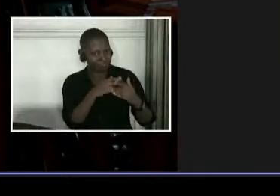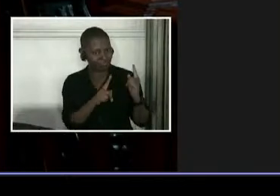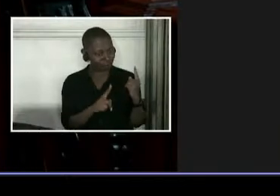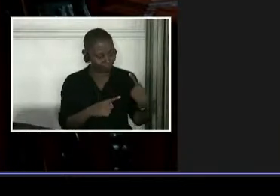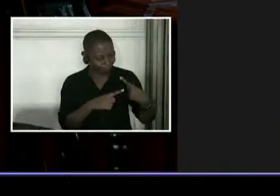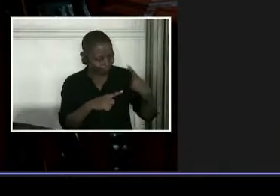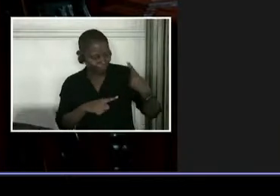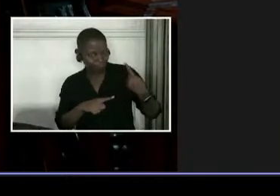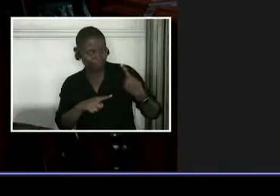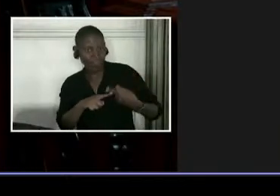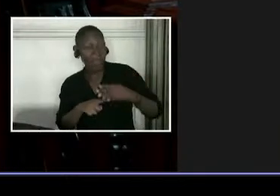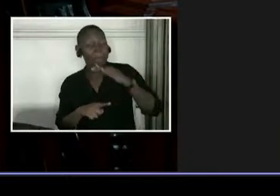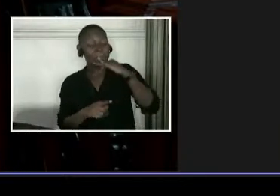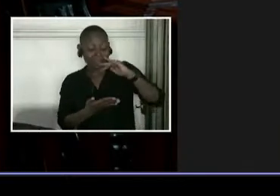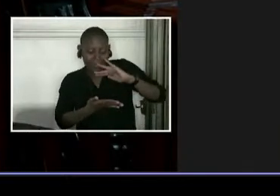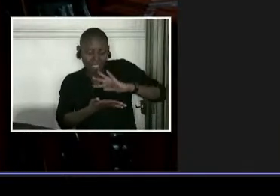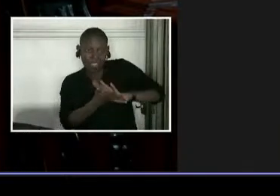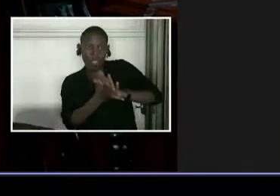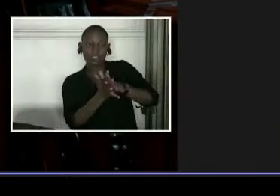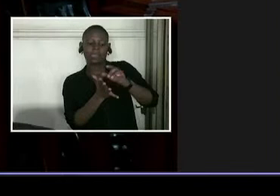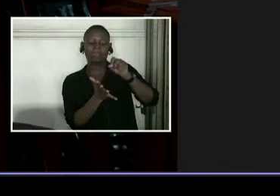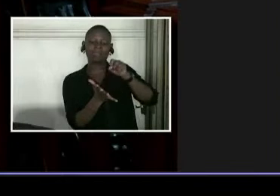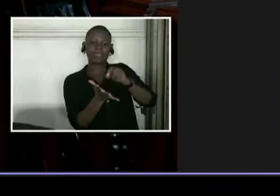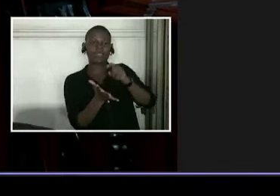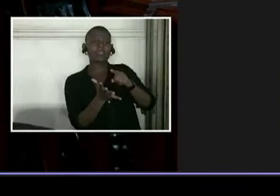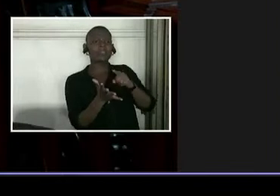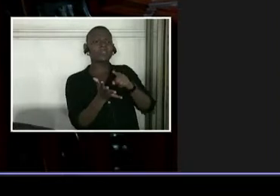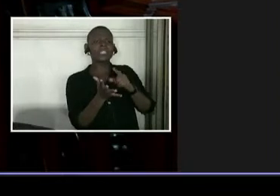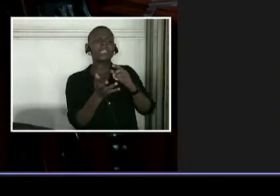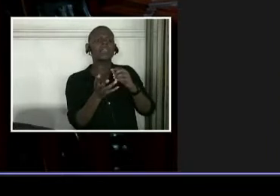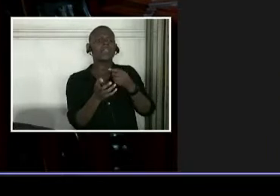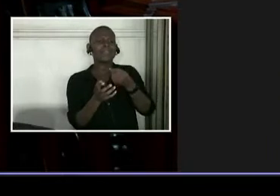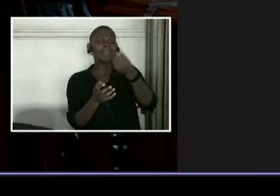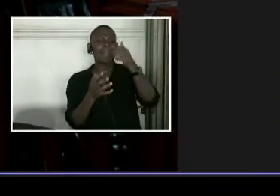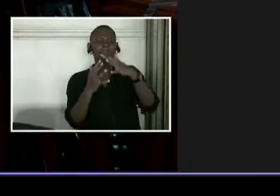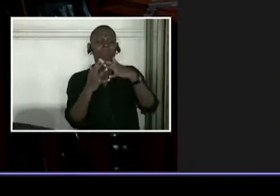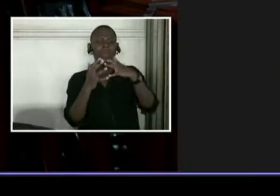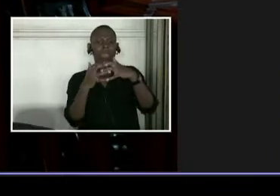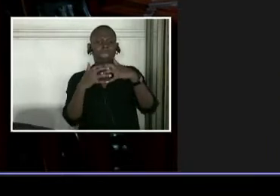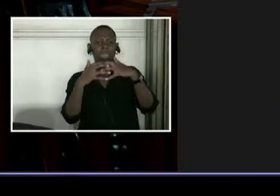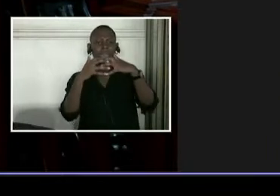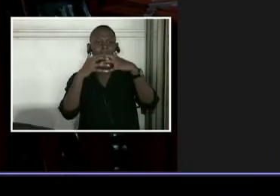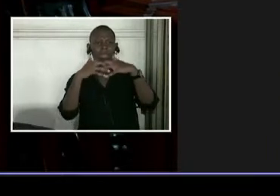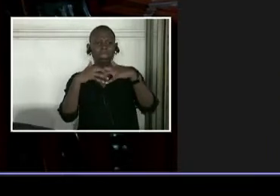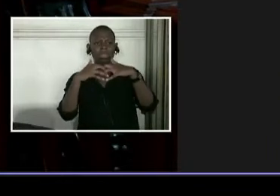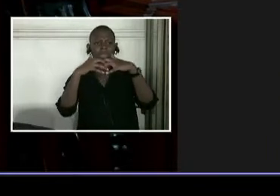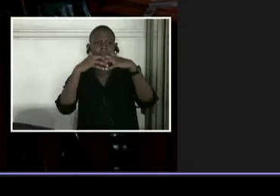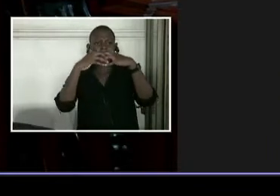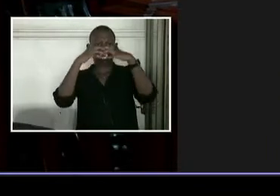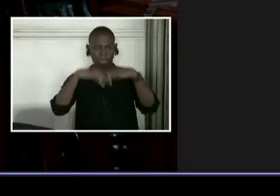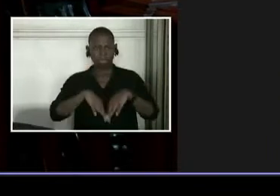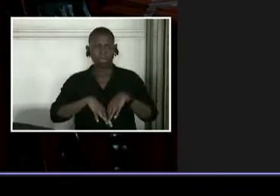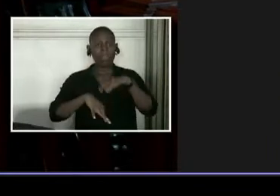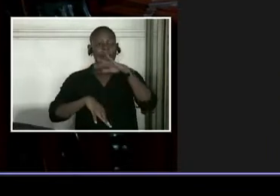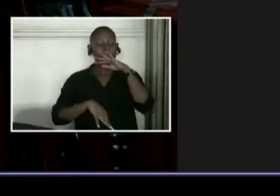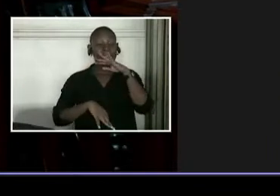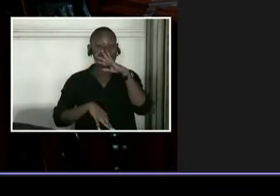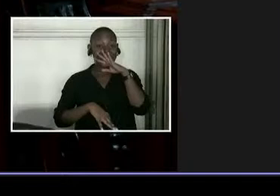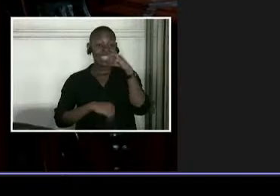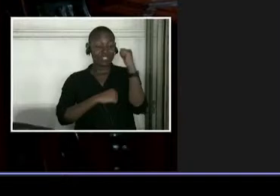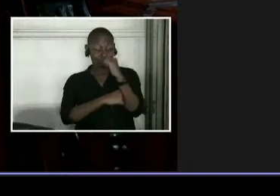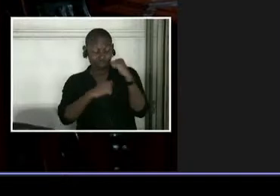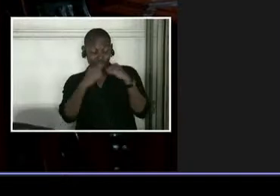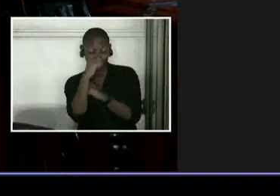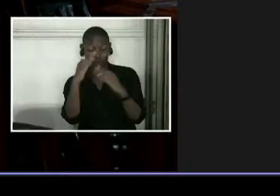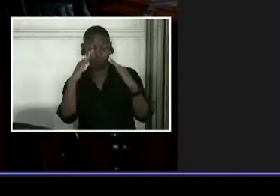disaster gets bigger and bigger, because some houses will continue to collapse as the structures get weaker and weaker. And in the